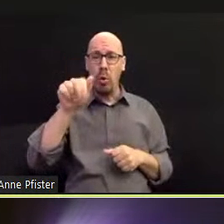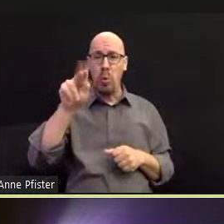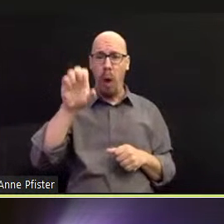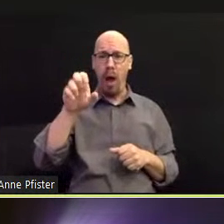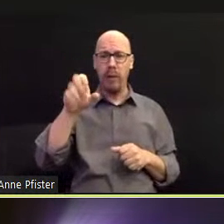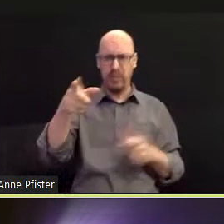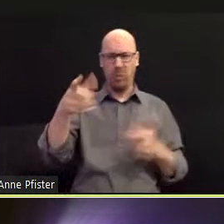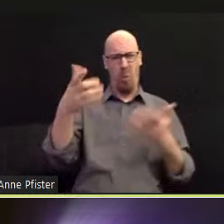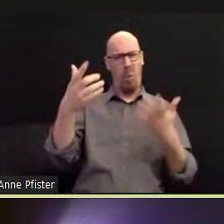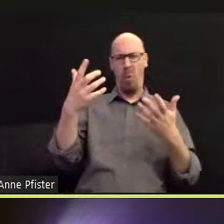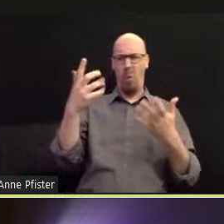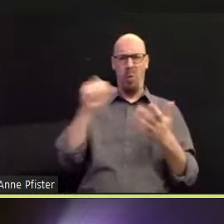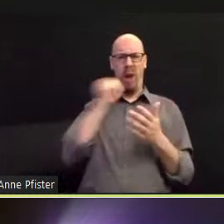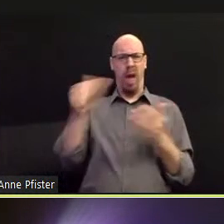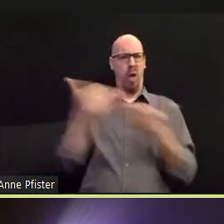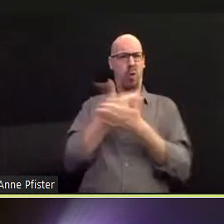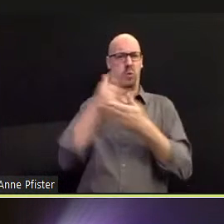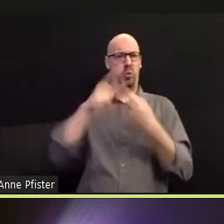as ever.